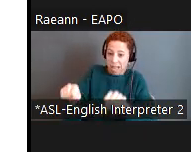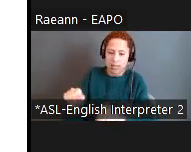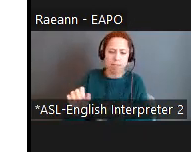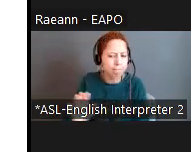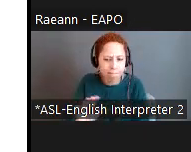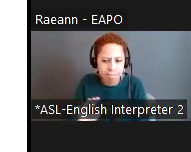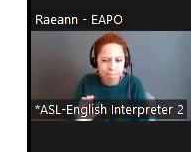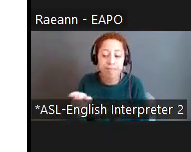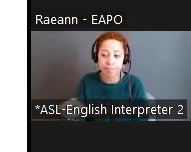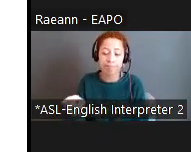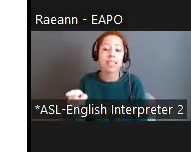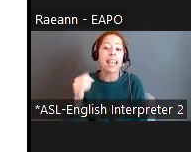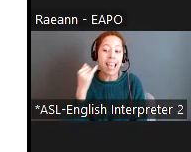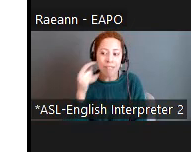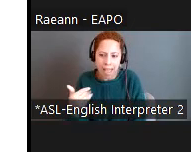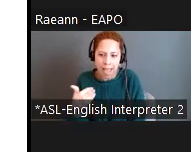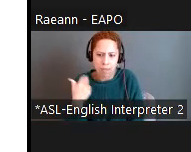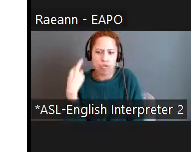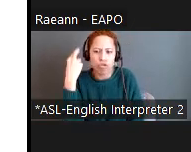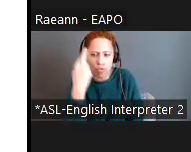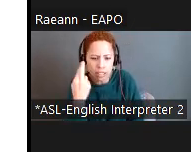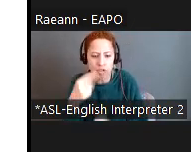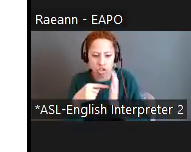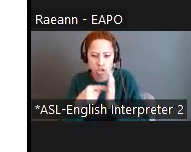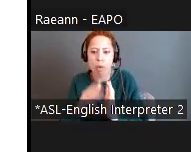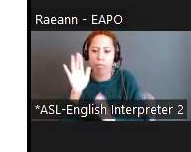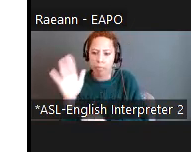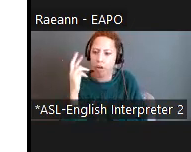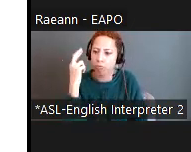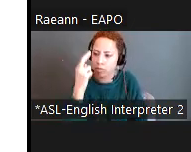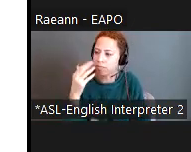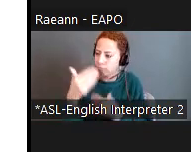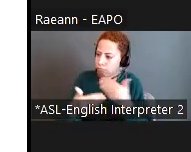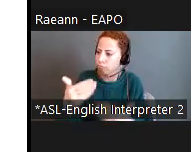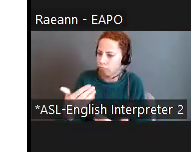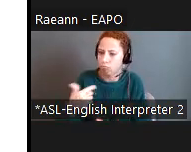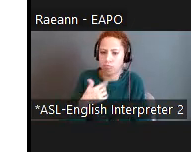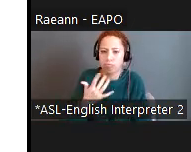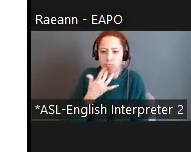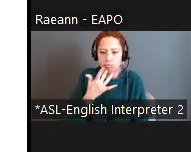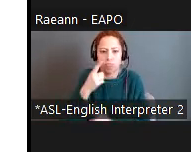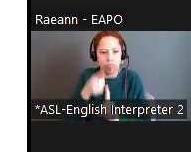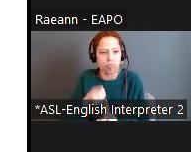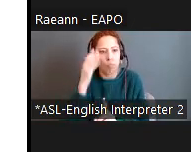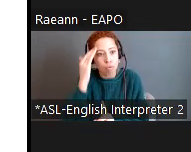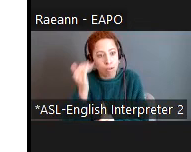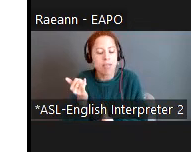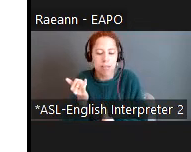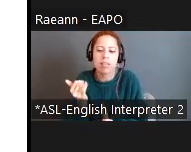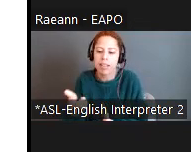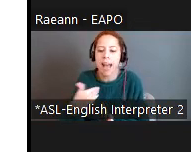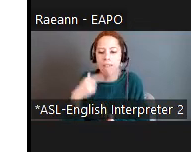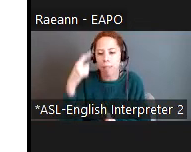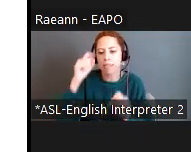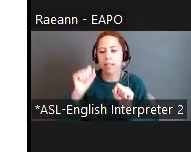can show that they were able to reason through it, then they have that level of capacity. I have a lot of people who come to me and